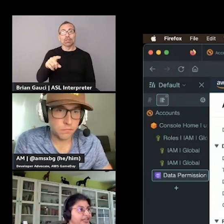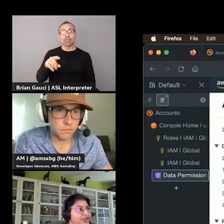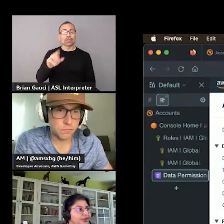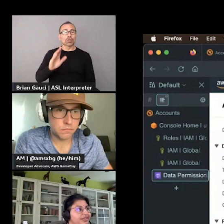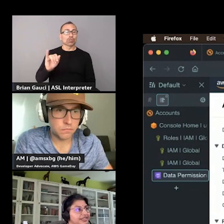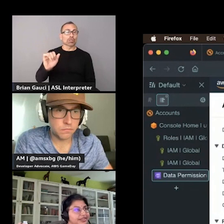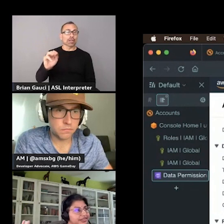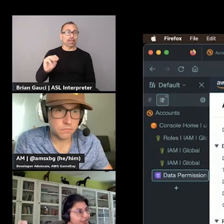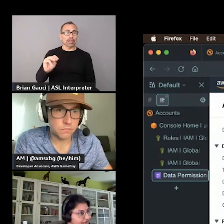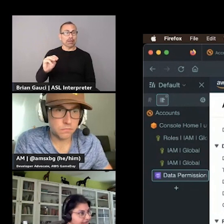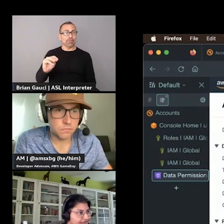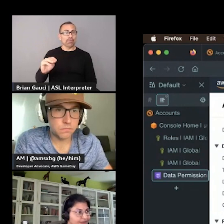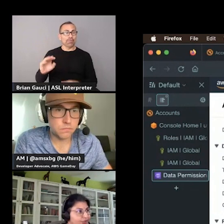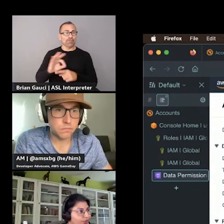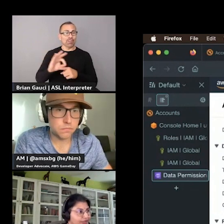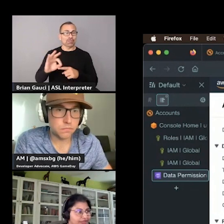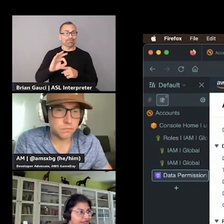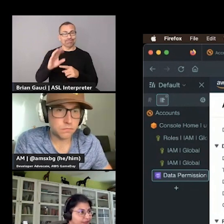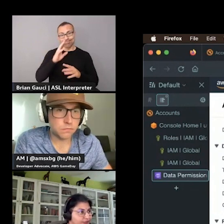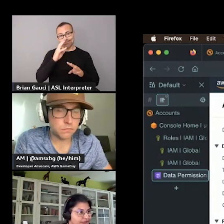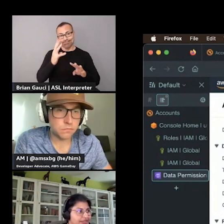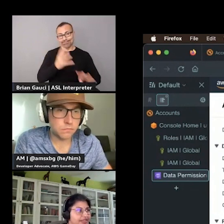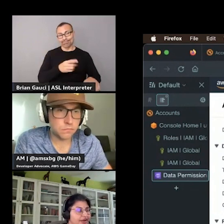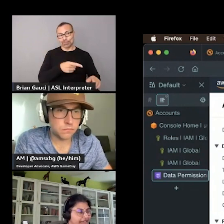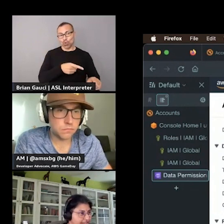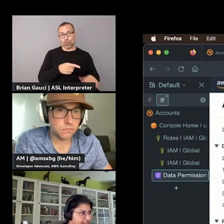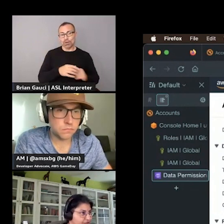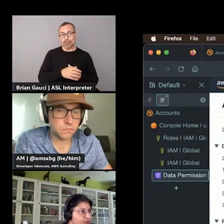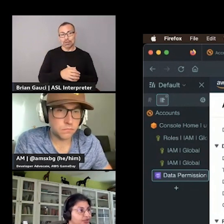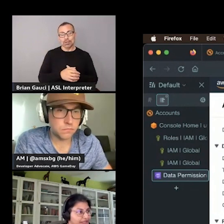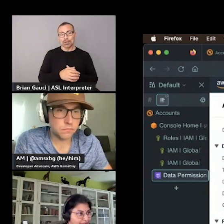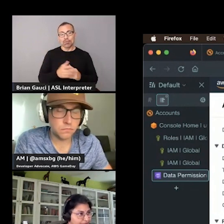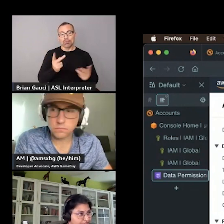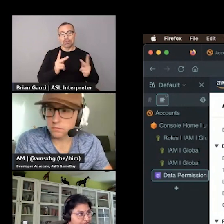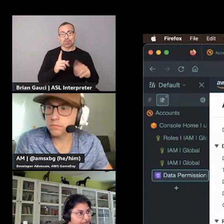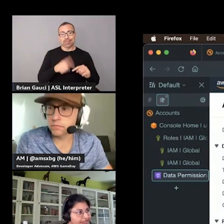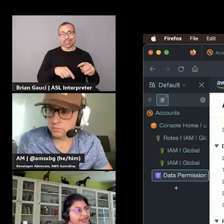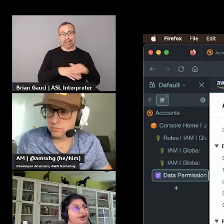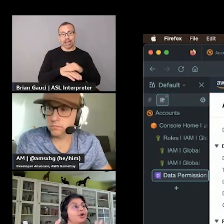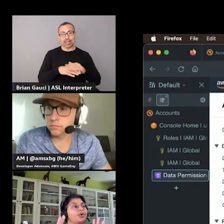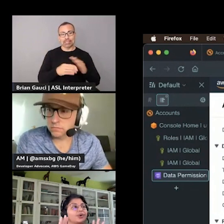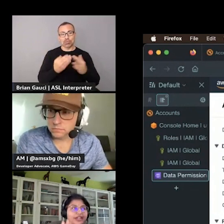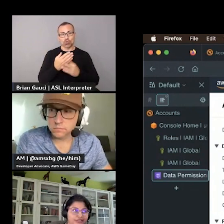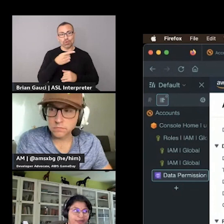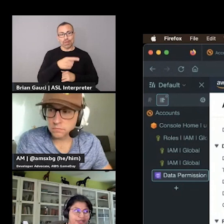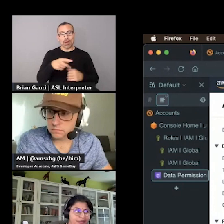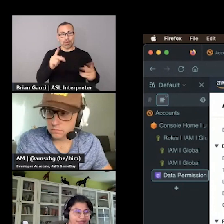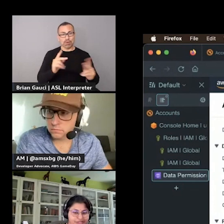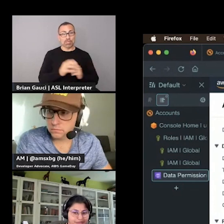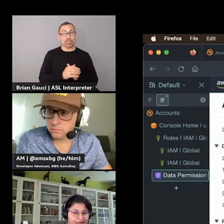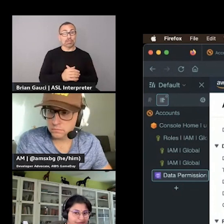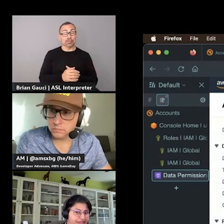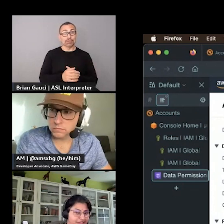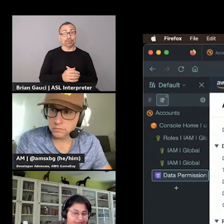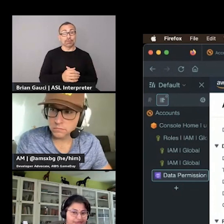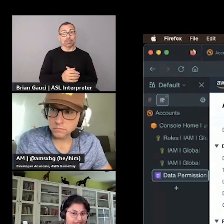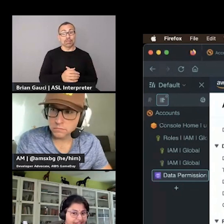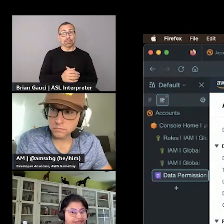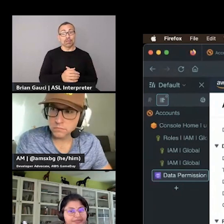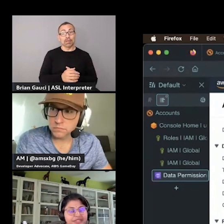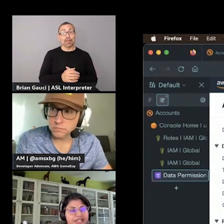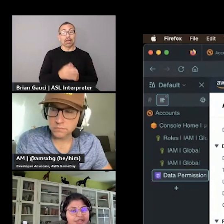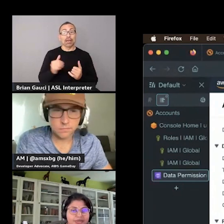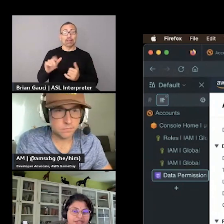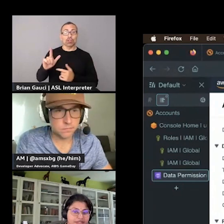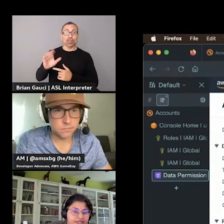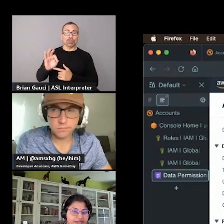will be ignored. That will no one will use or access through that permissions model. Your lake formation permissions become effective. Get